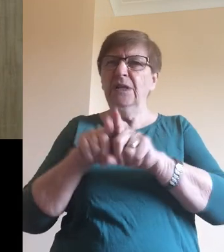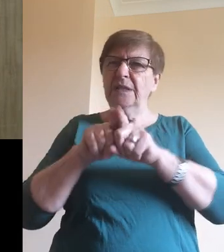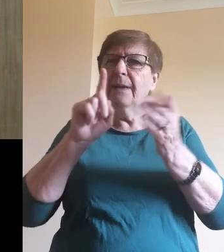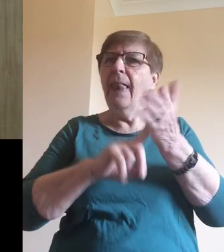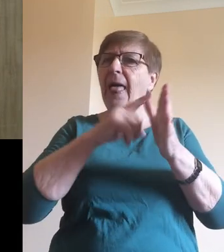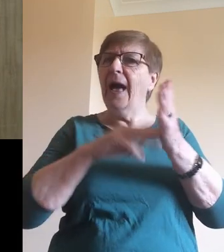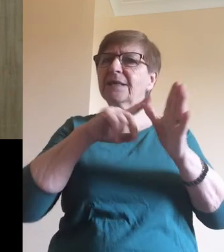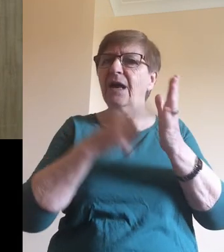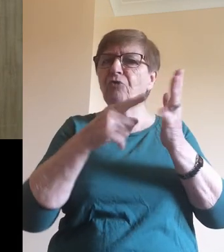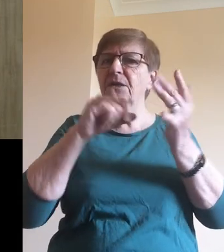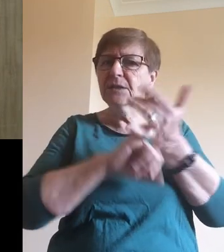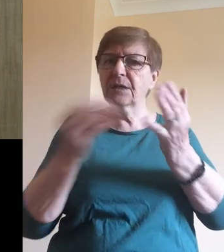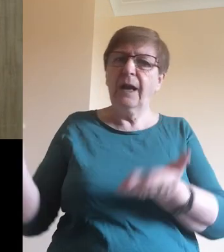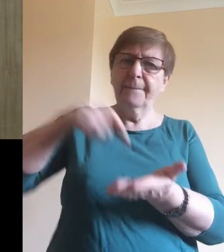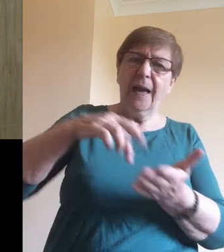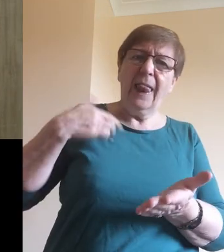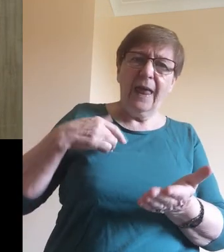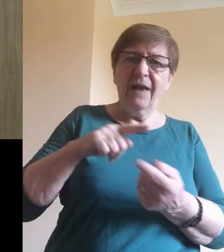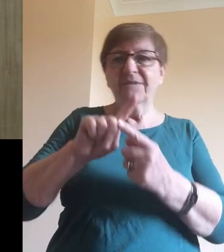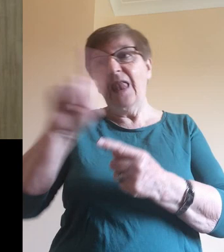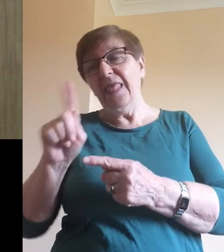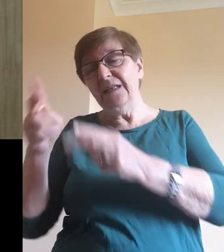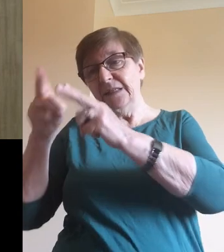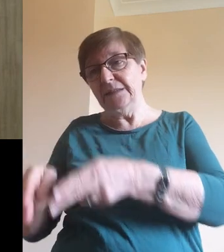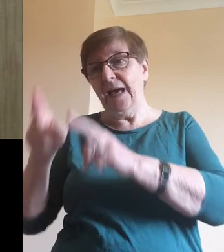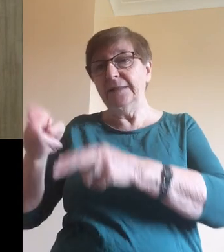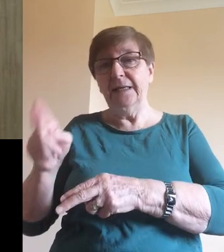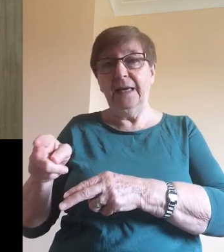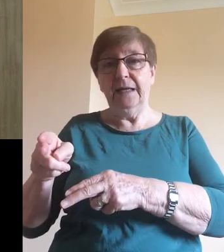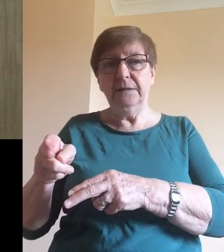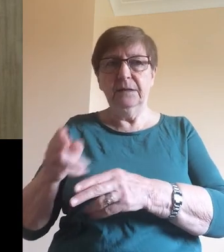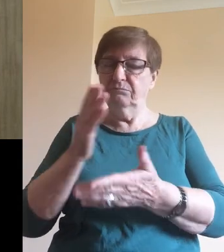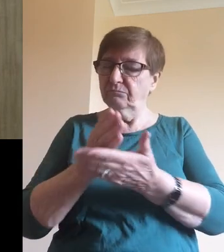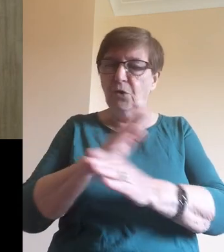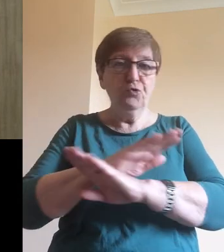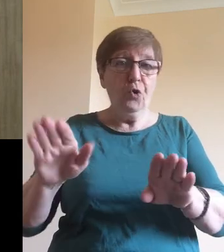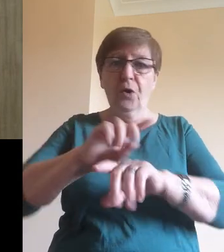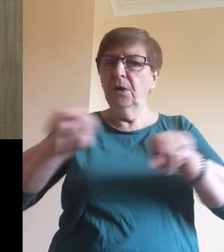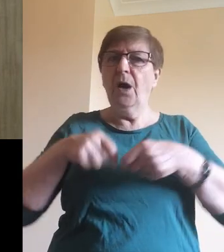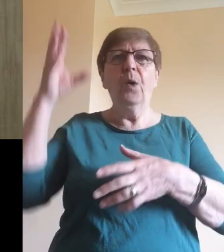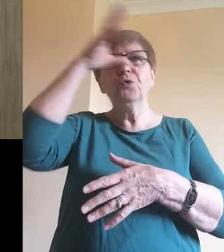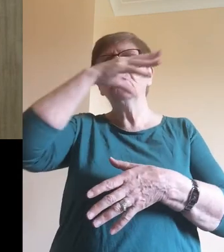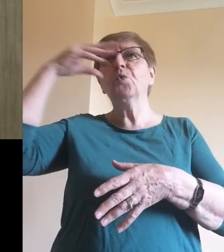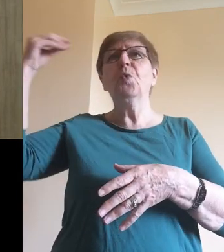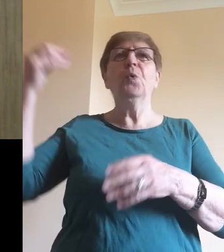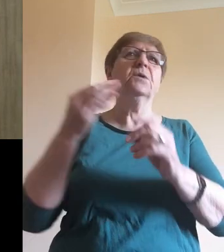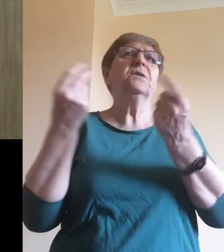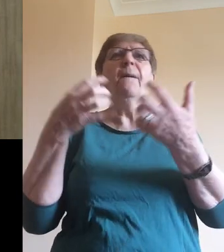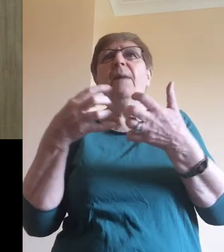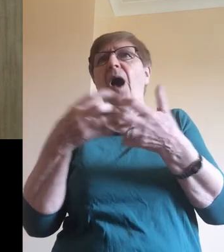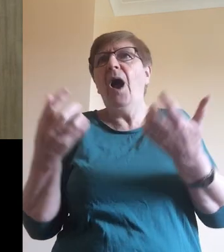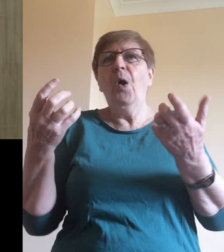like Lazarus, then to die again. And certainly not just our souls somehow continuing in